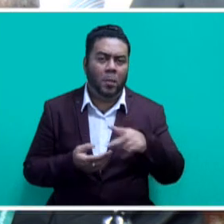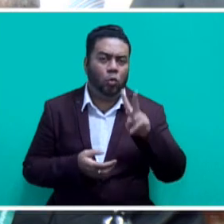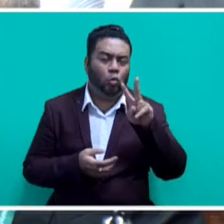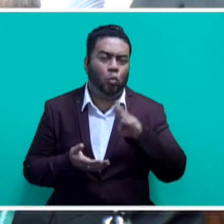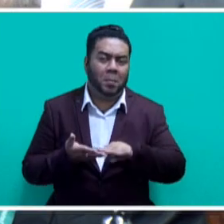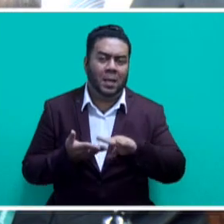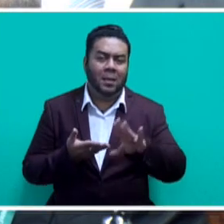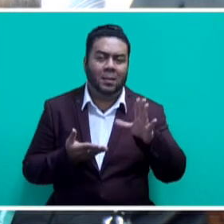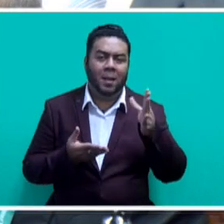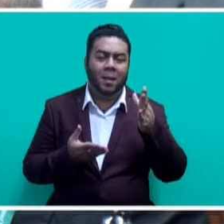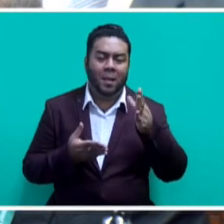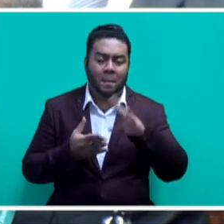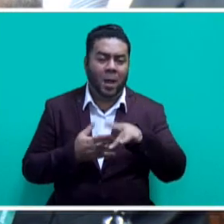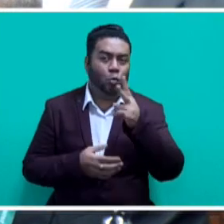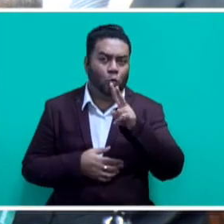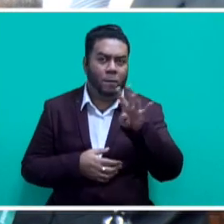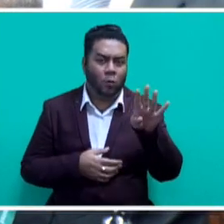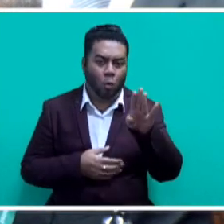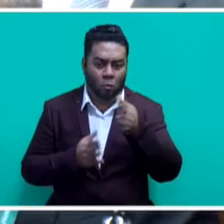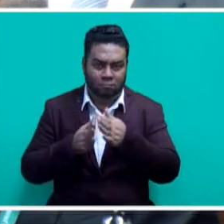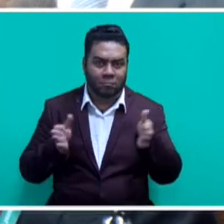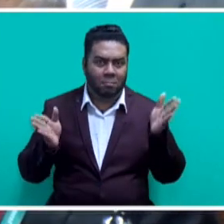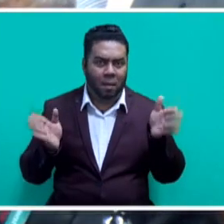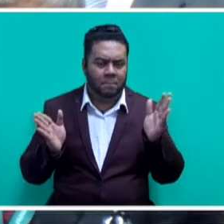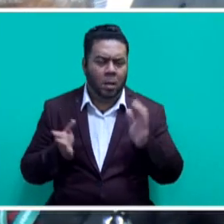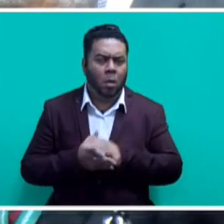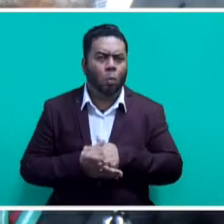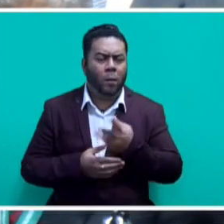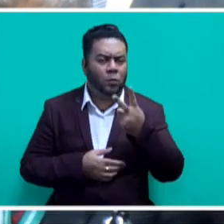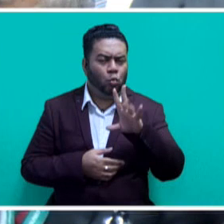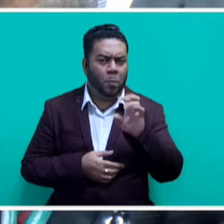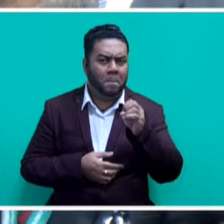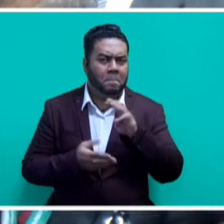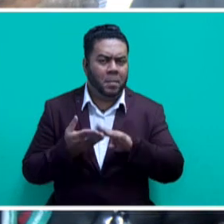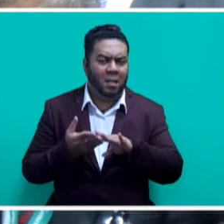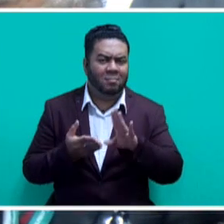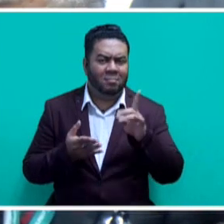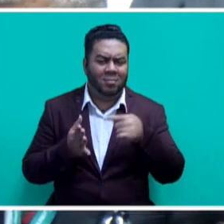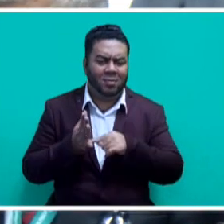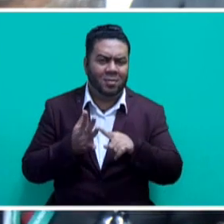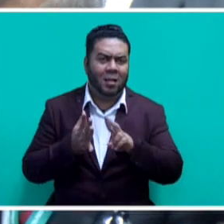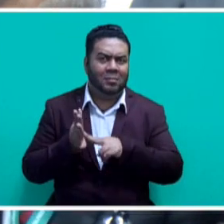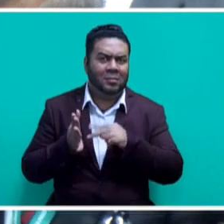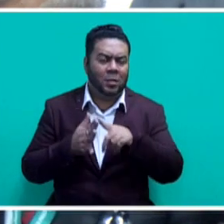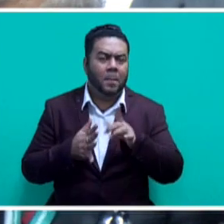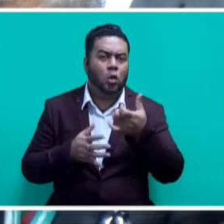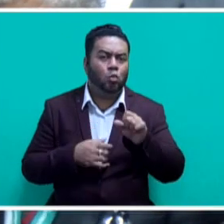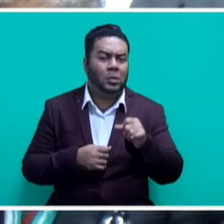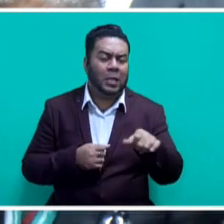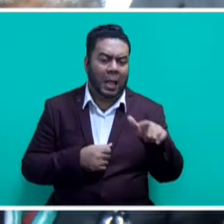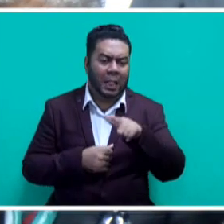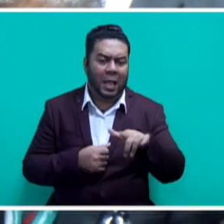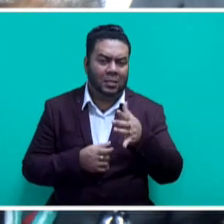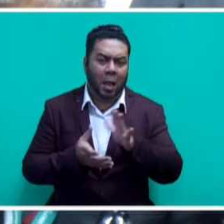by 2024 season. The target of 2 million tons could be achieved by bringing underutilized lands, cane